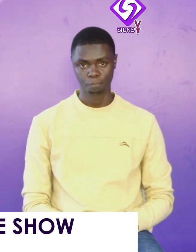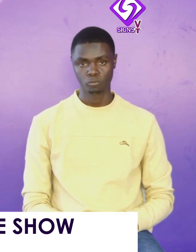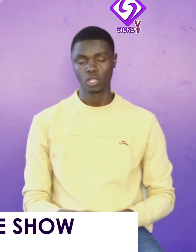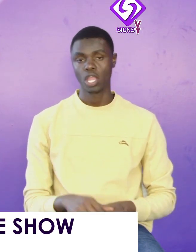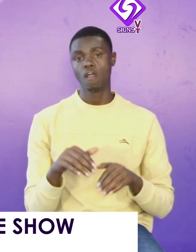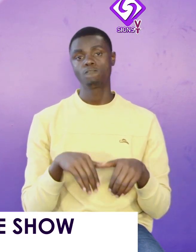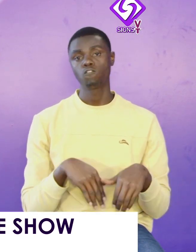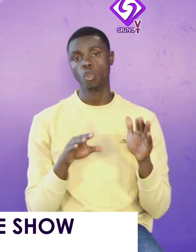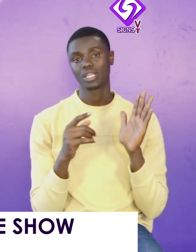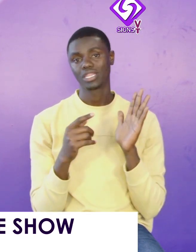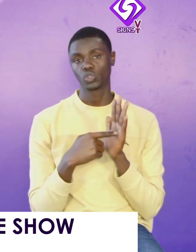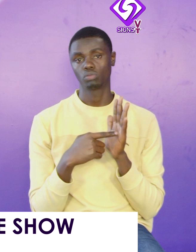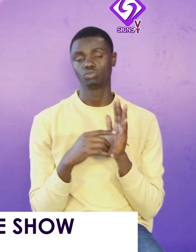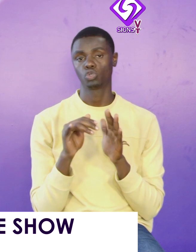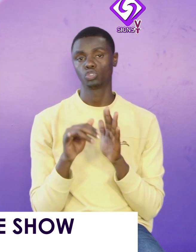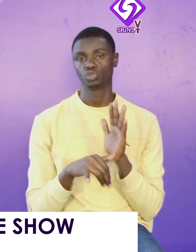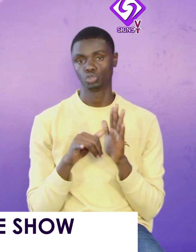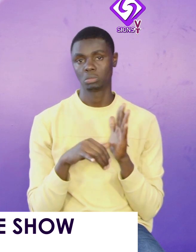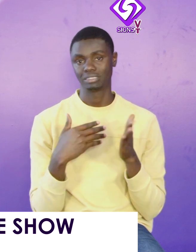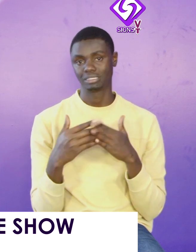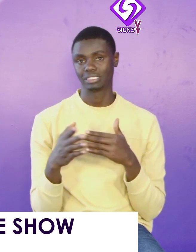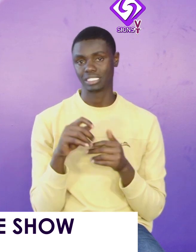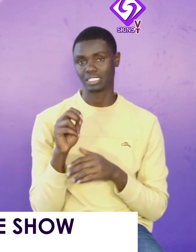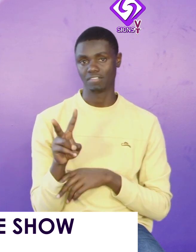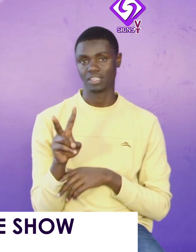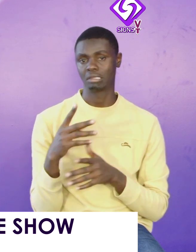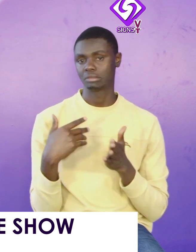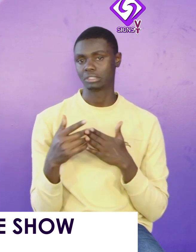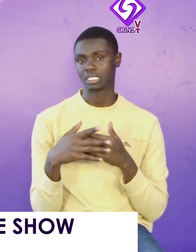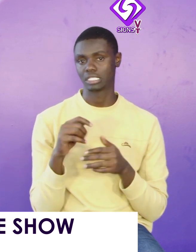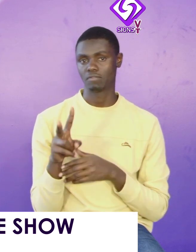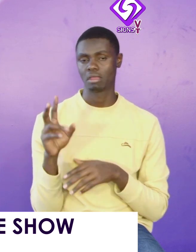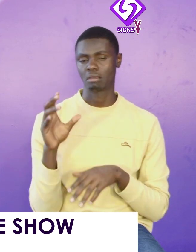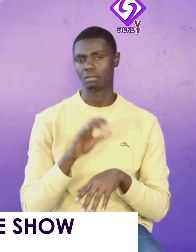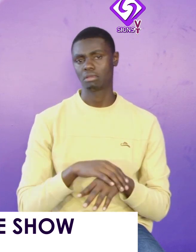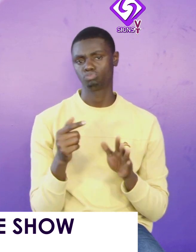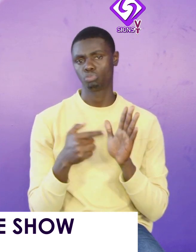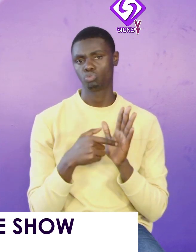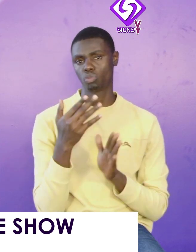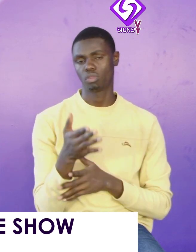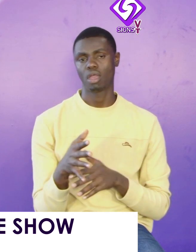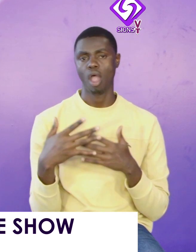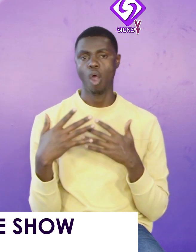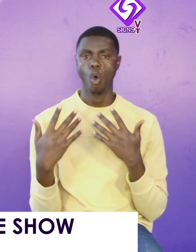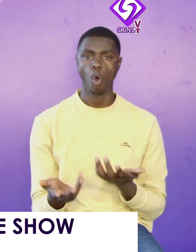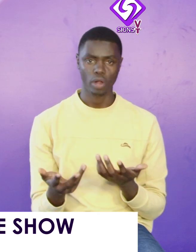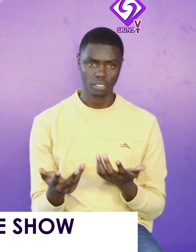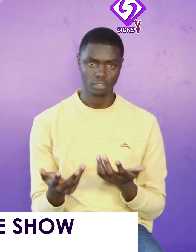follow this show on YouTube, Science TV. Just tap Science TV, get the shows there. Or you can go